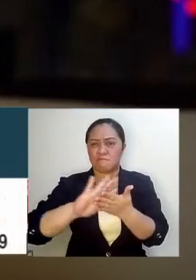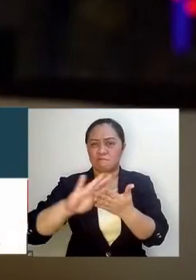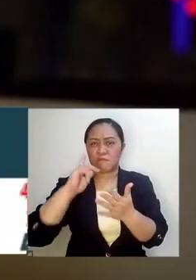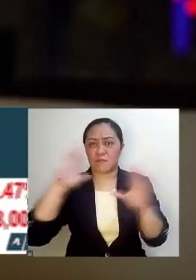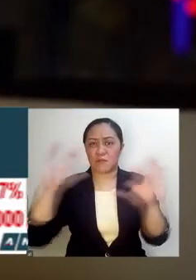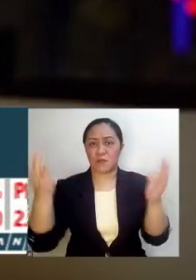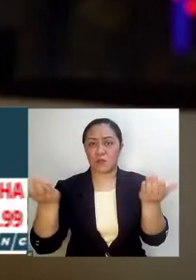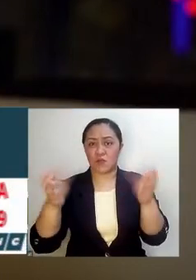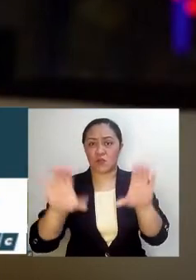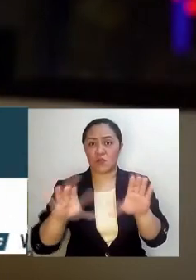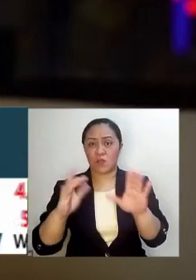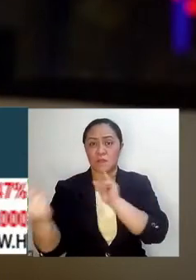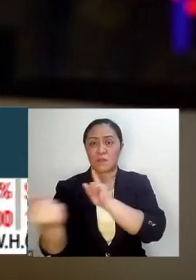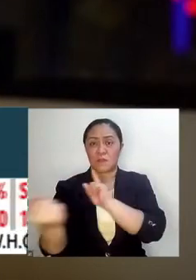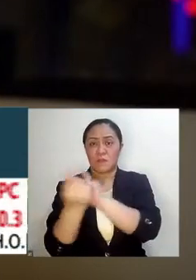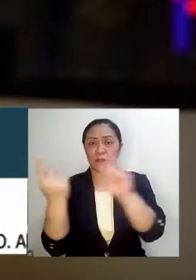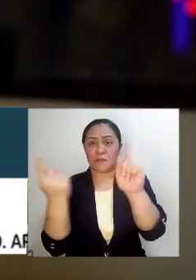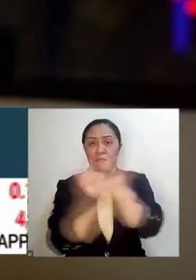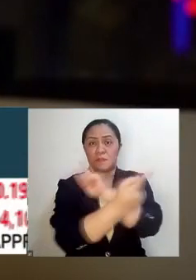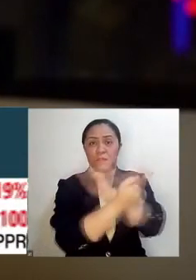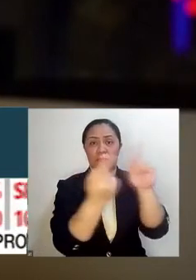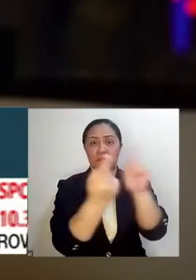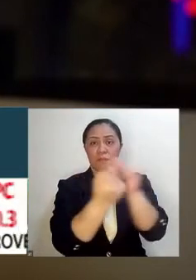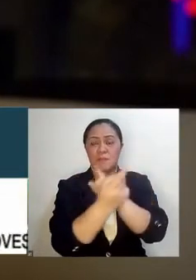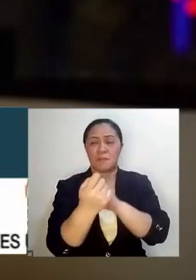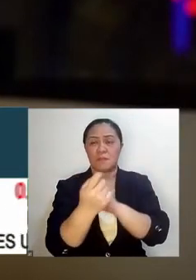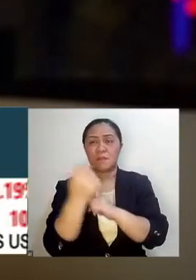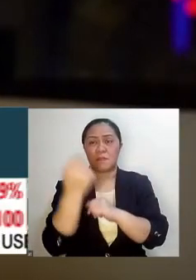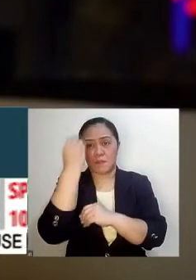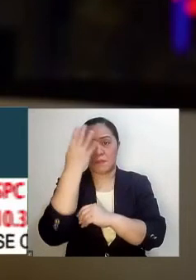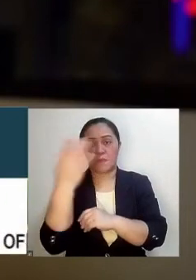meet again after we had digital Davos